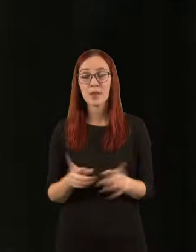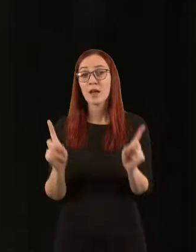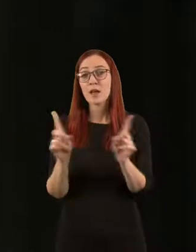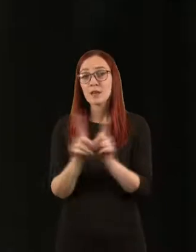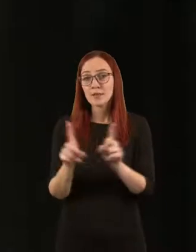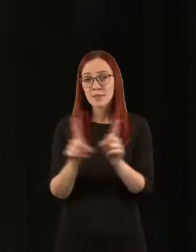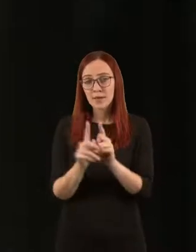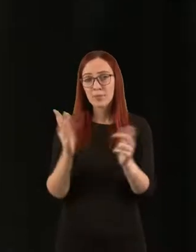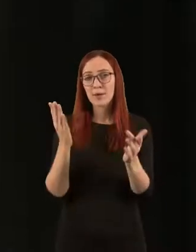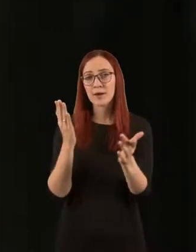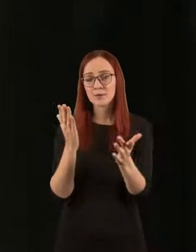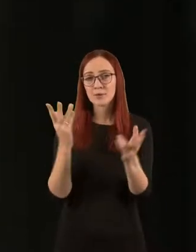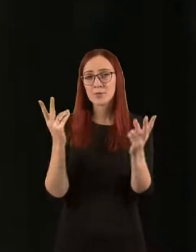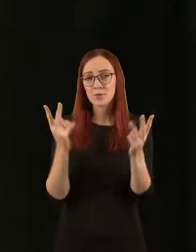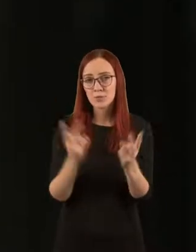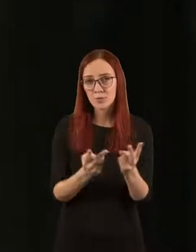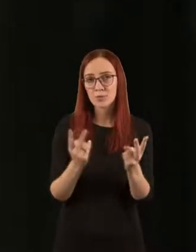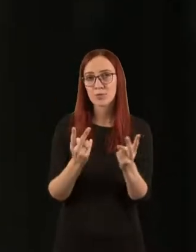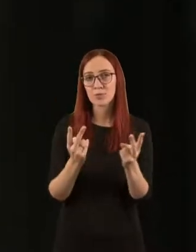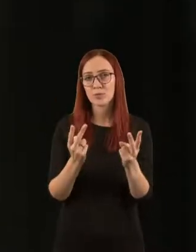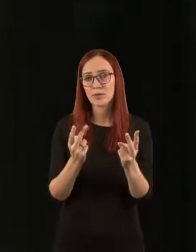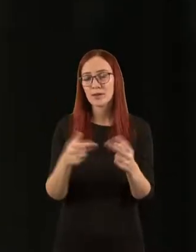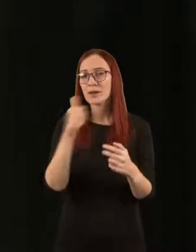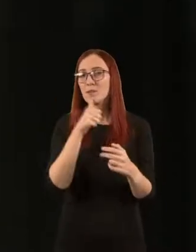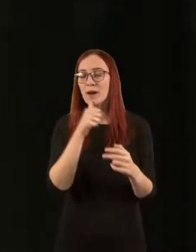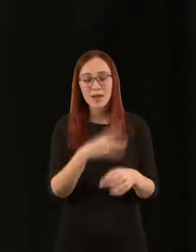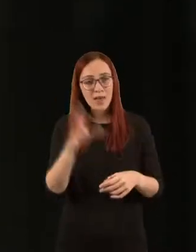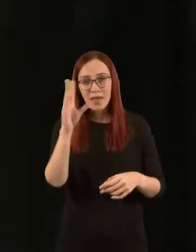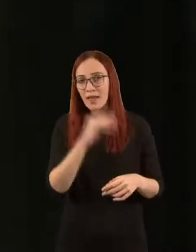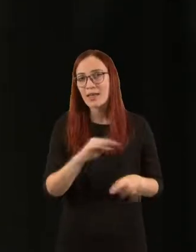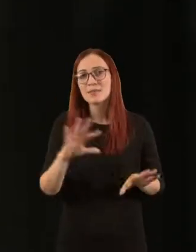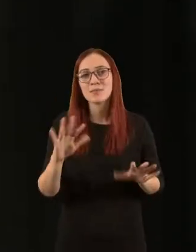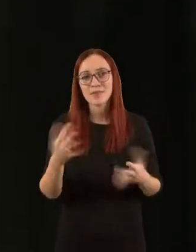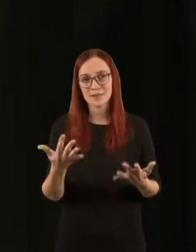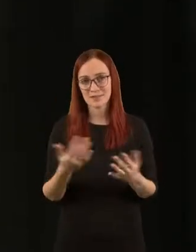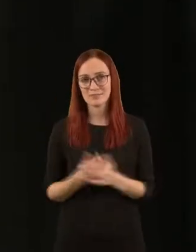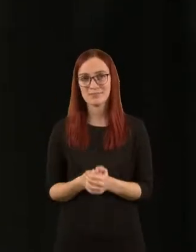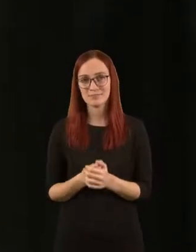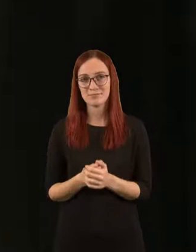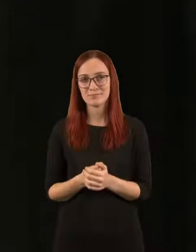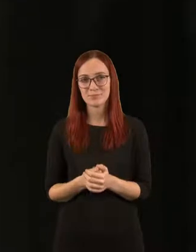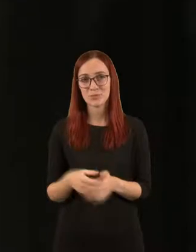interdepartmental cooperation, interinstitutional cooperation in the country.